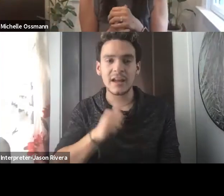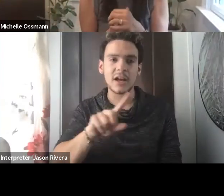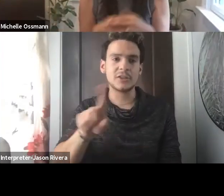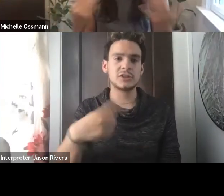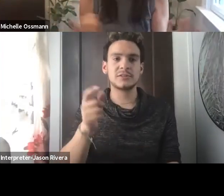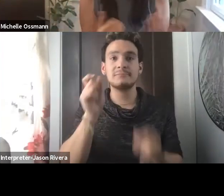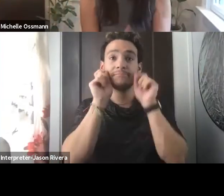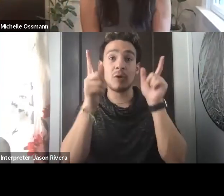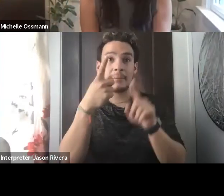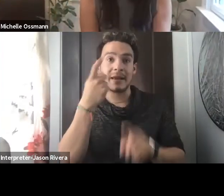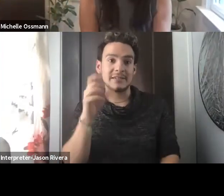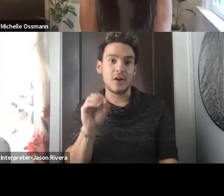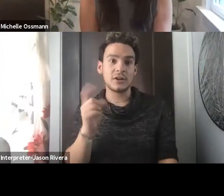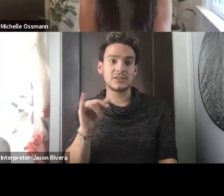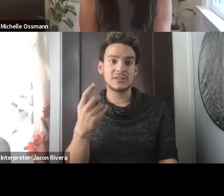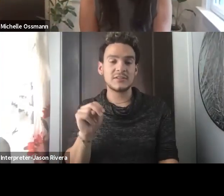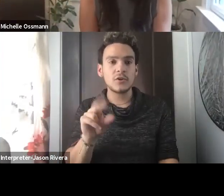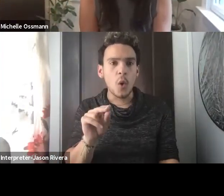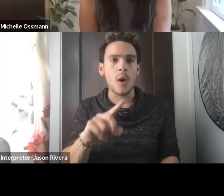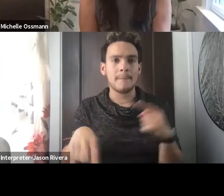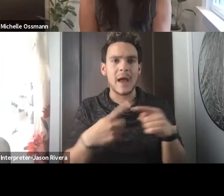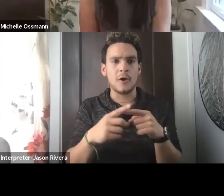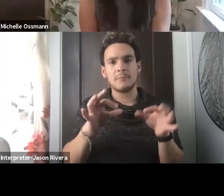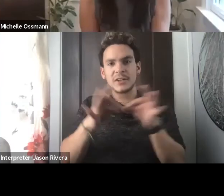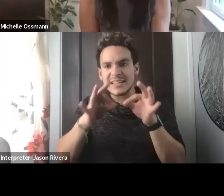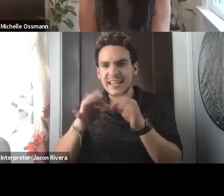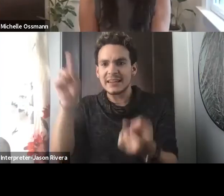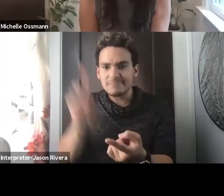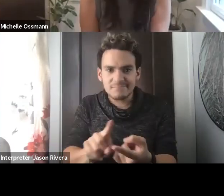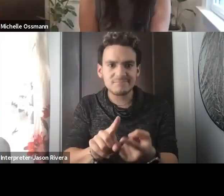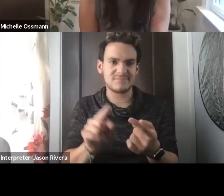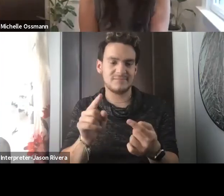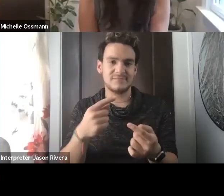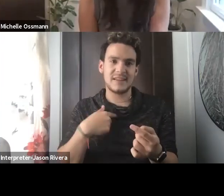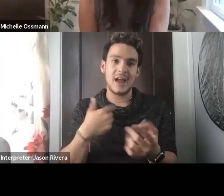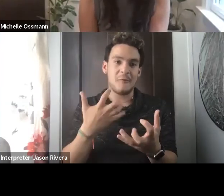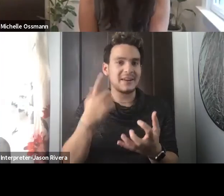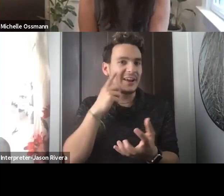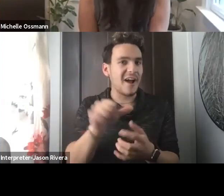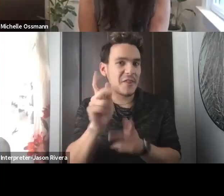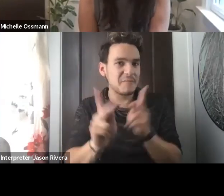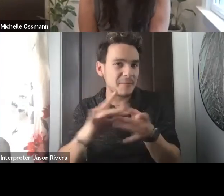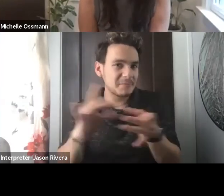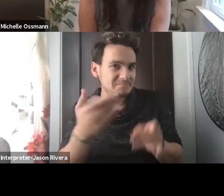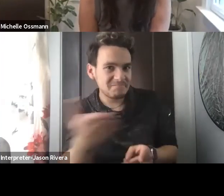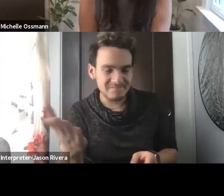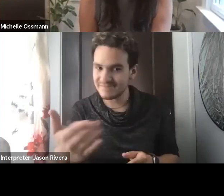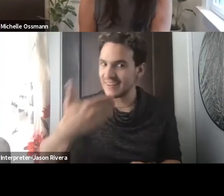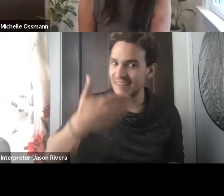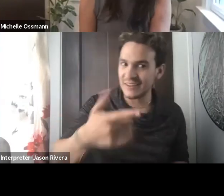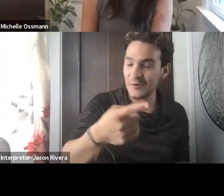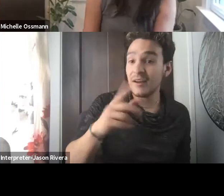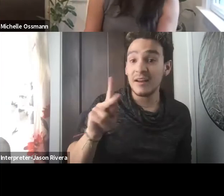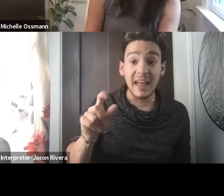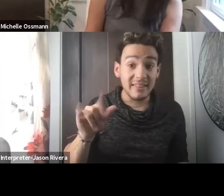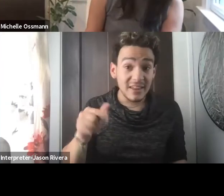enough oxygen, but air exchanges to reduce particulate counts and what have you. So I'll stop there. I'd love to hear from the rest of the group. Well, thank you. Kelly, do you have anything